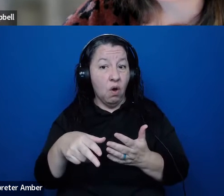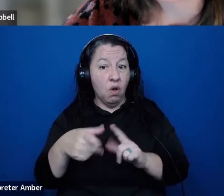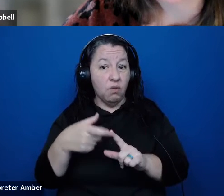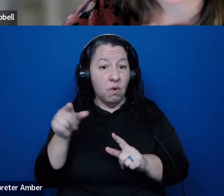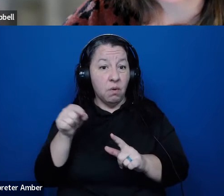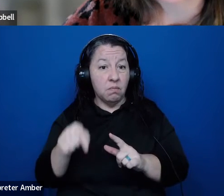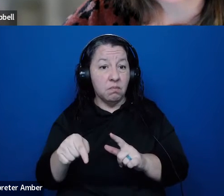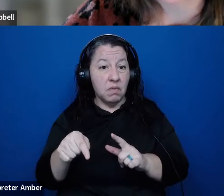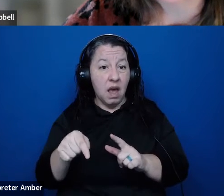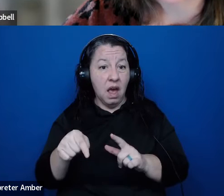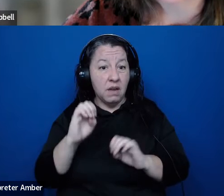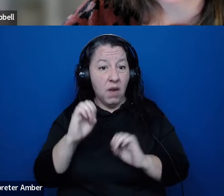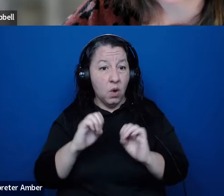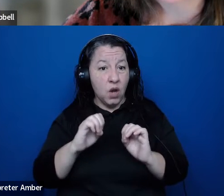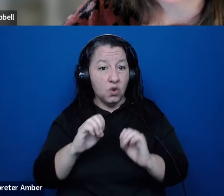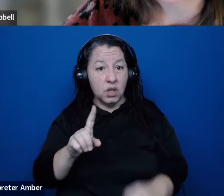community-based evaluation?